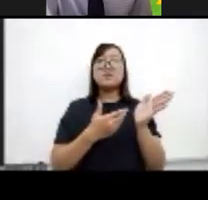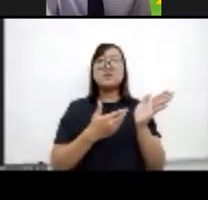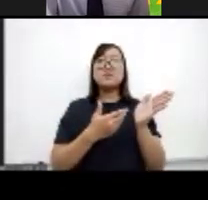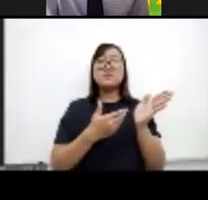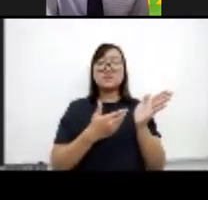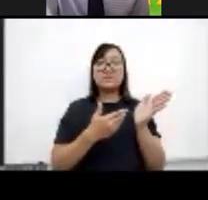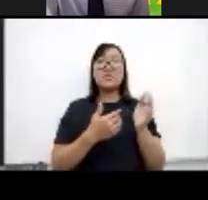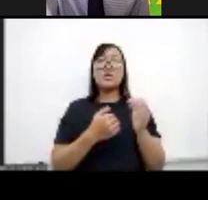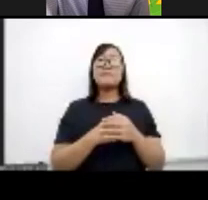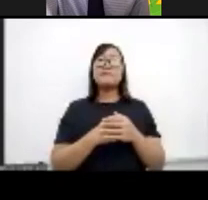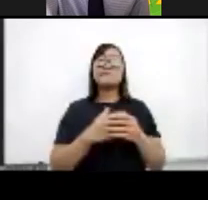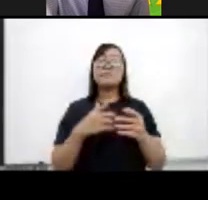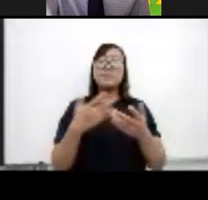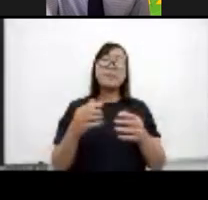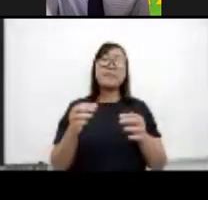Wisnu